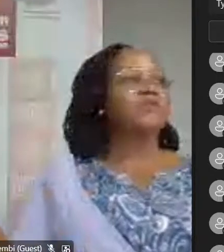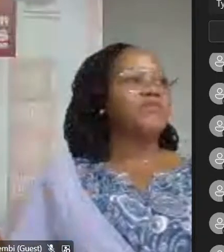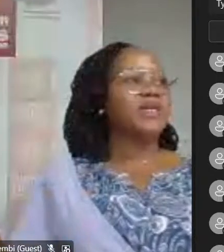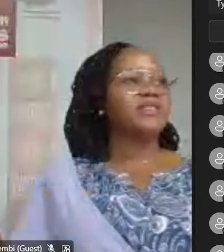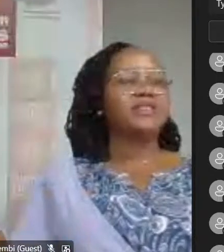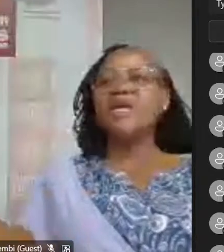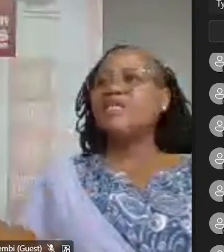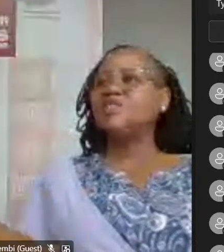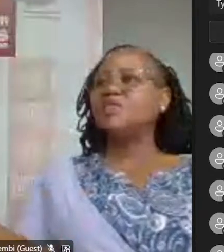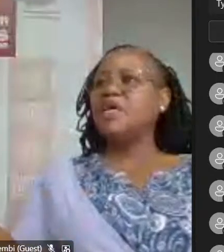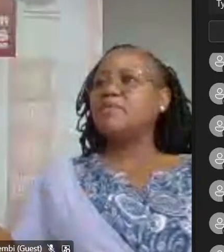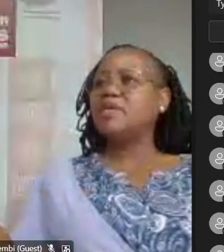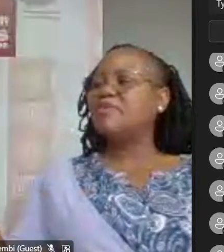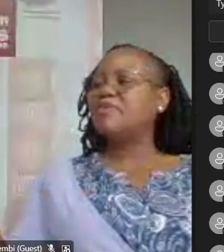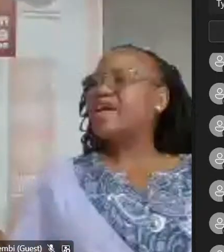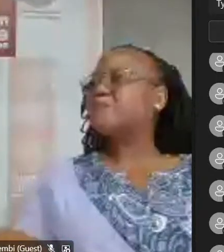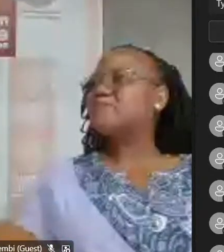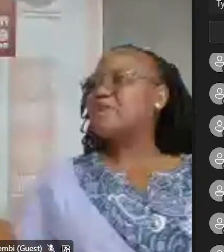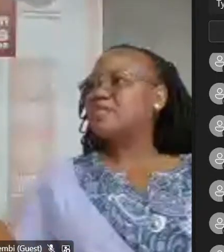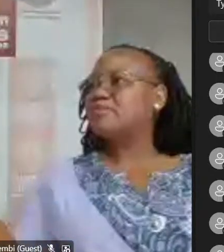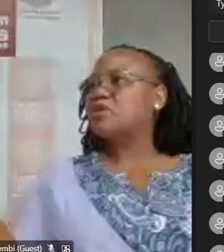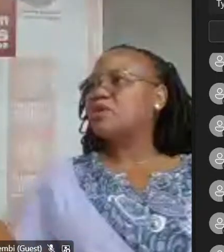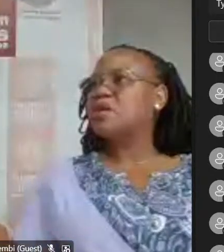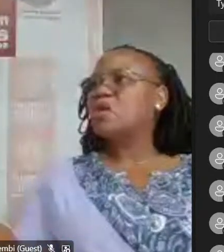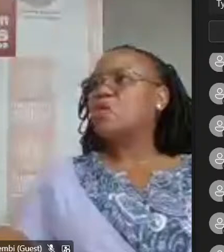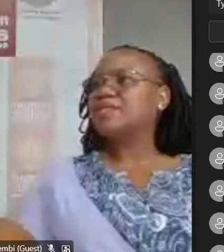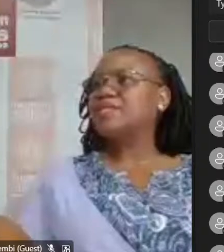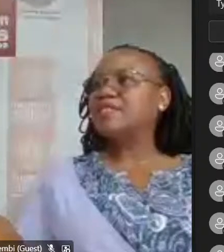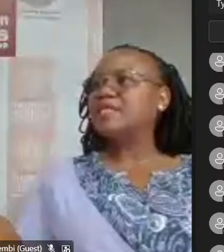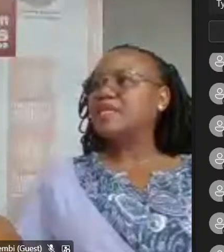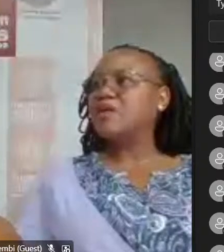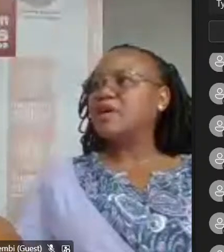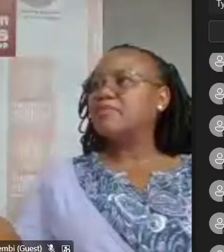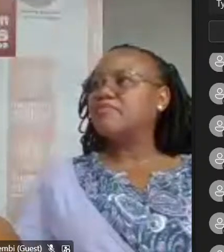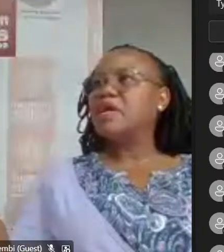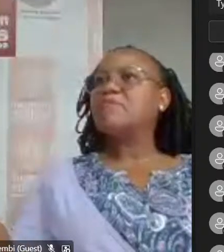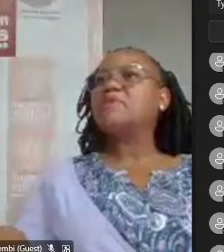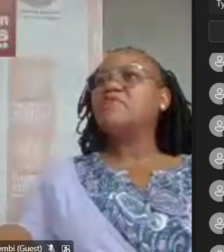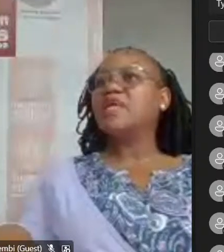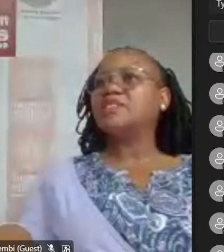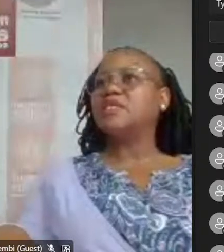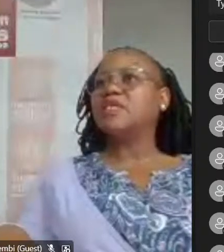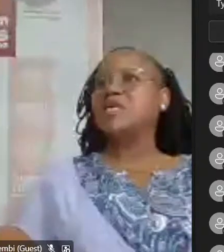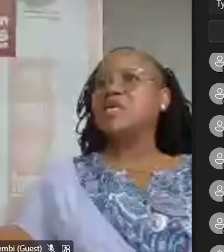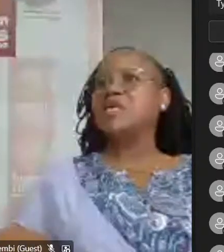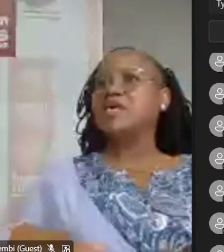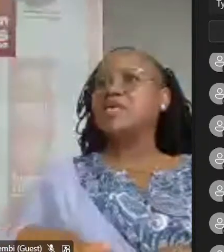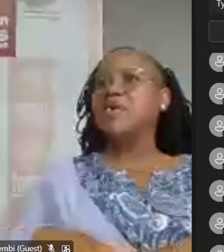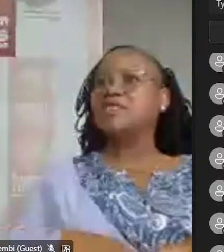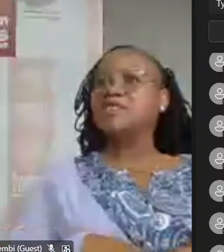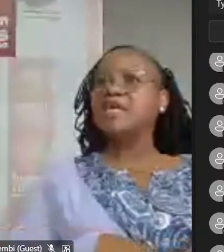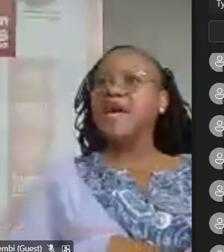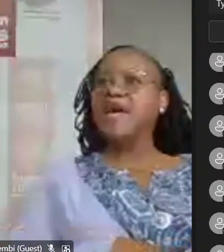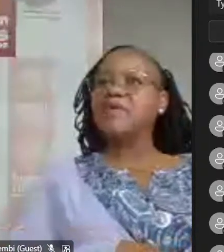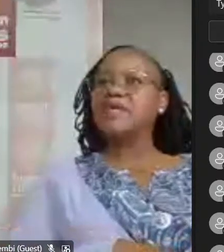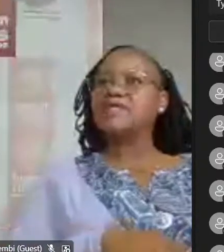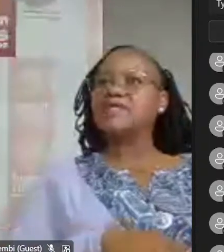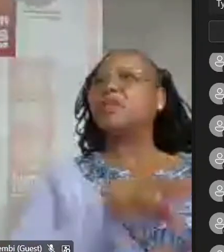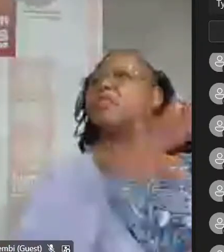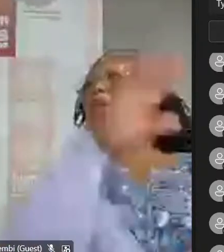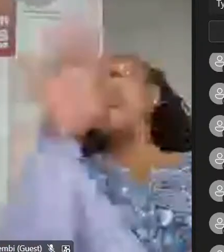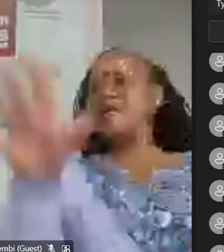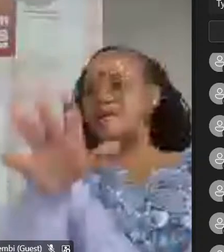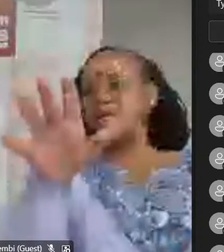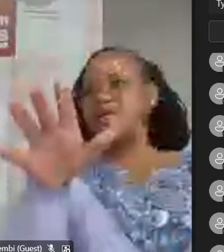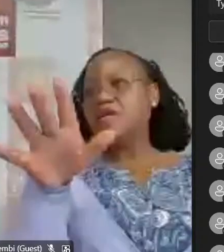terms of appearance, this is how it becomes messy, because we start now privileging a particular appearance